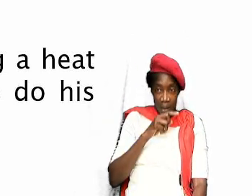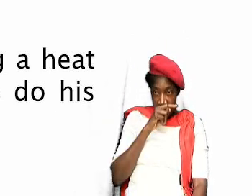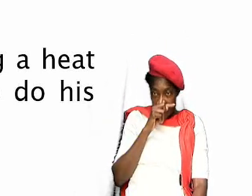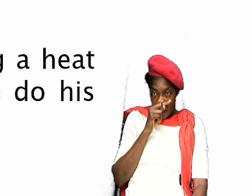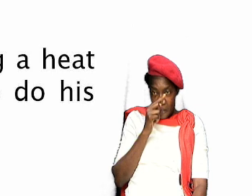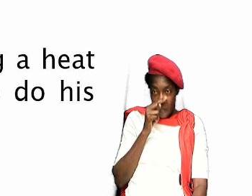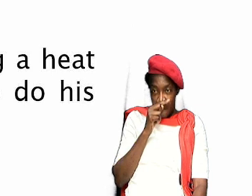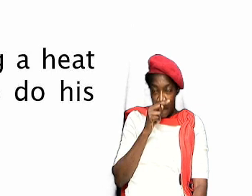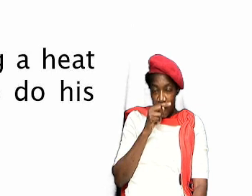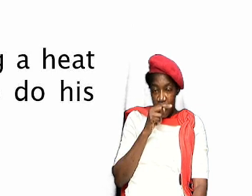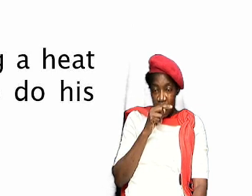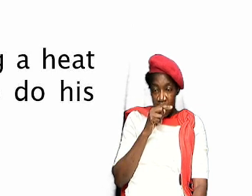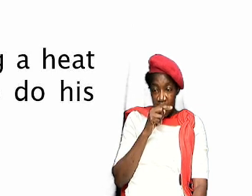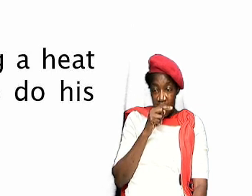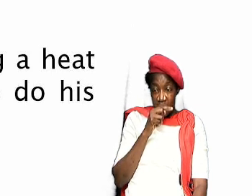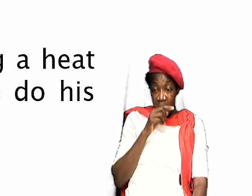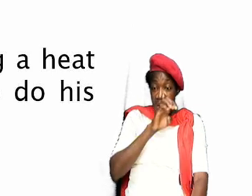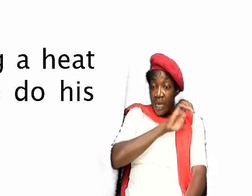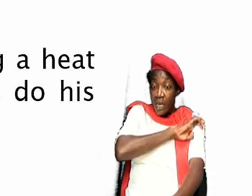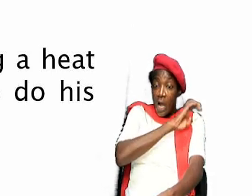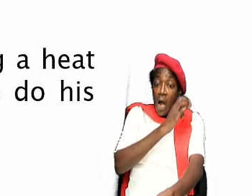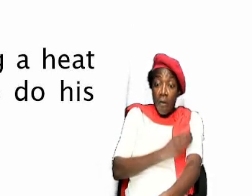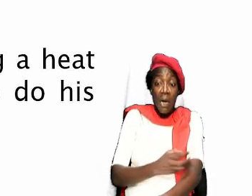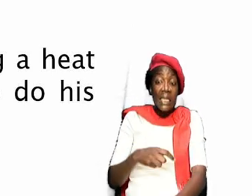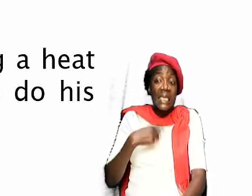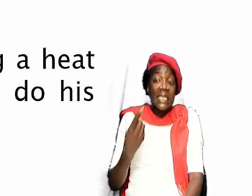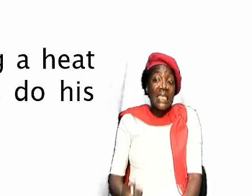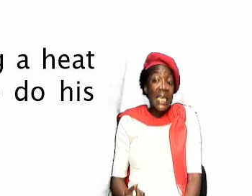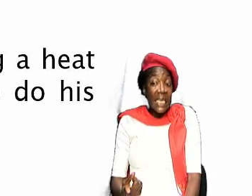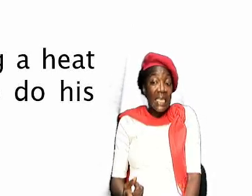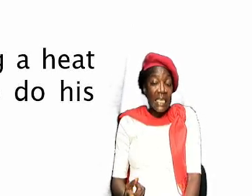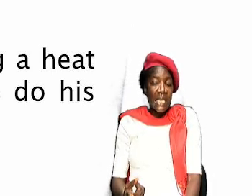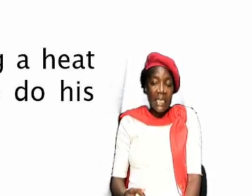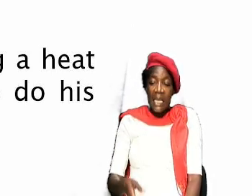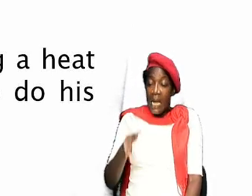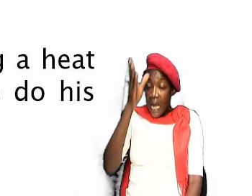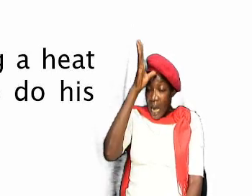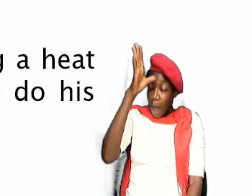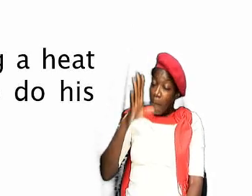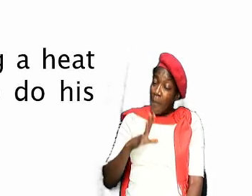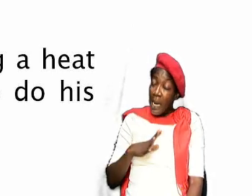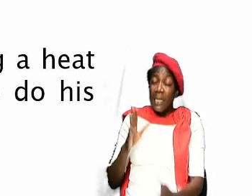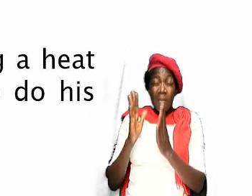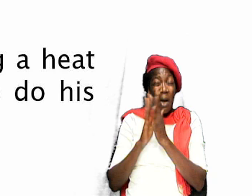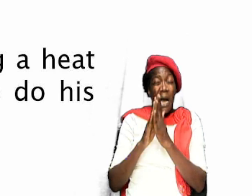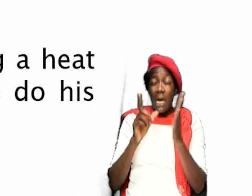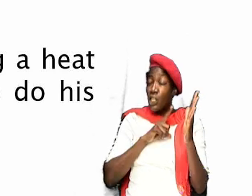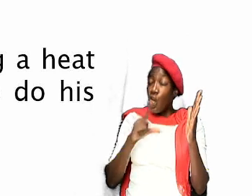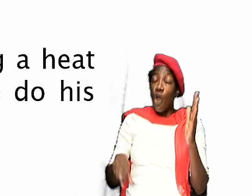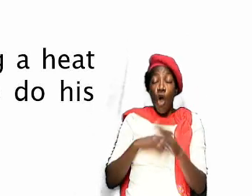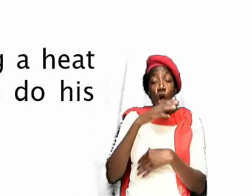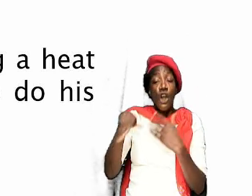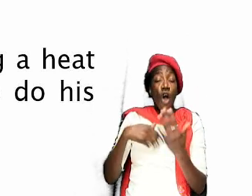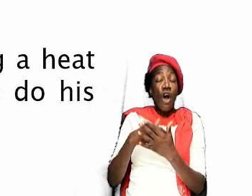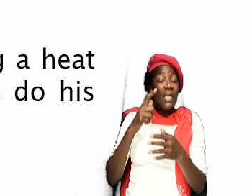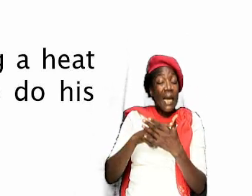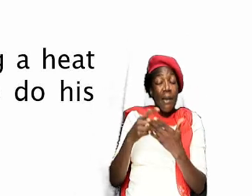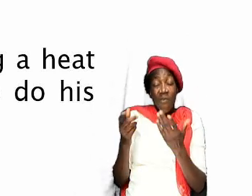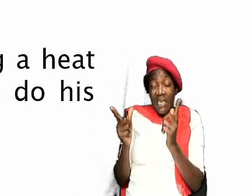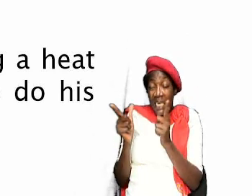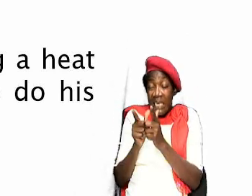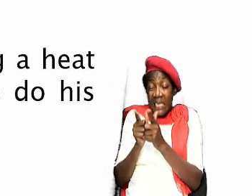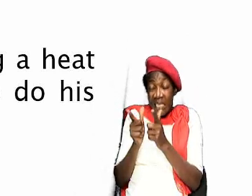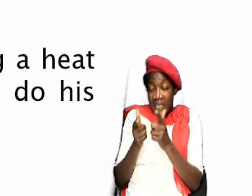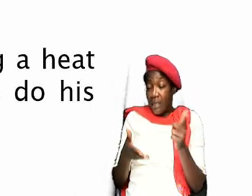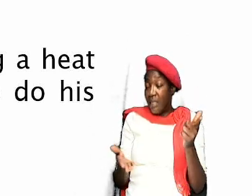David's character says to us that he was a man that inquired of the Lord at all times, even for the simplest of matter,